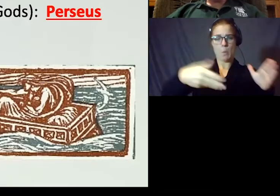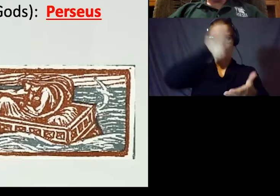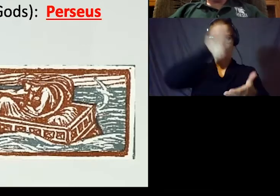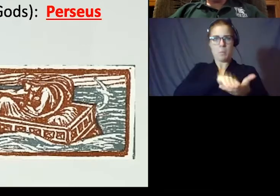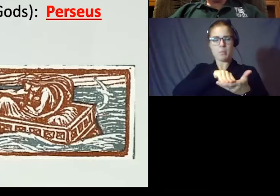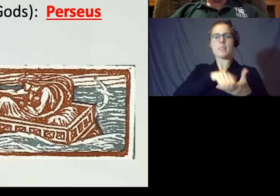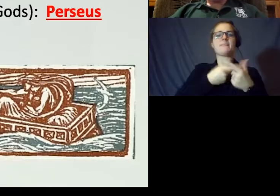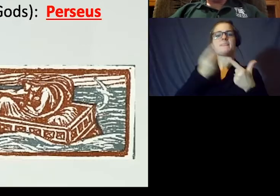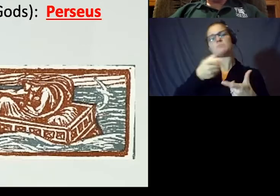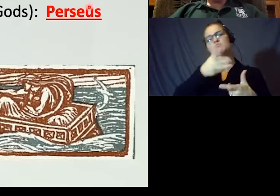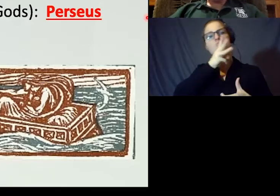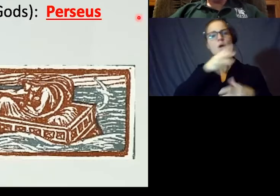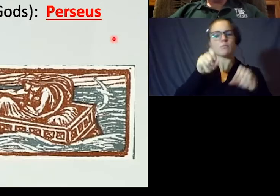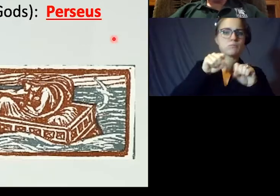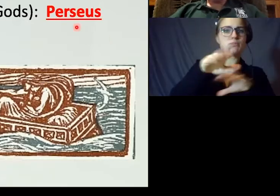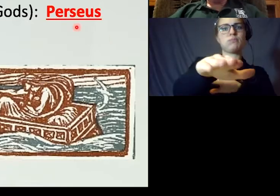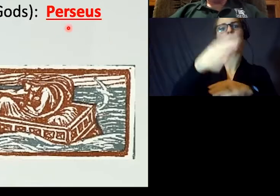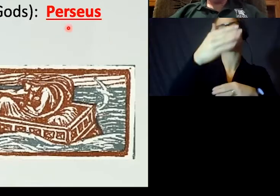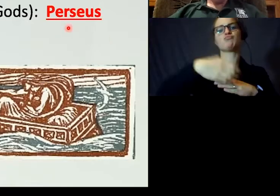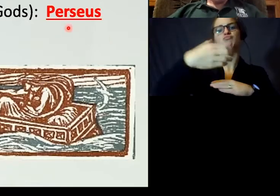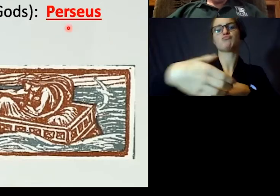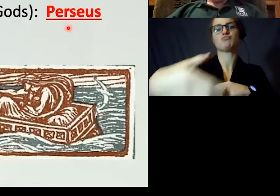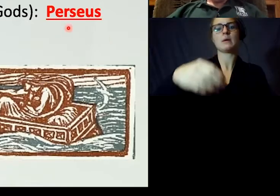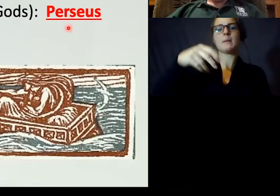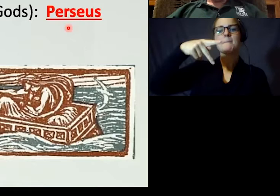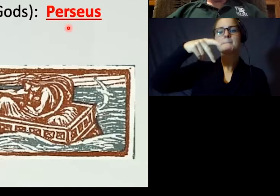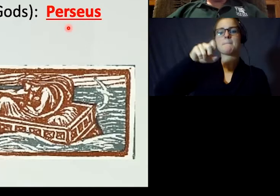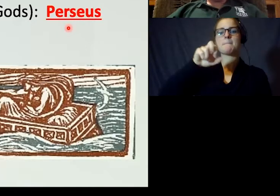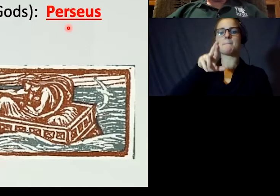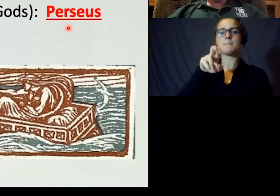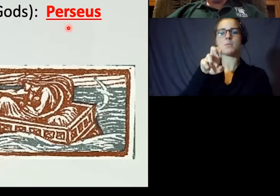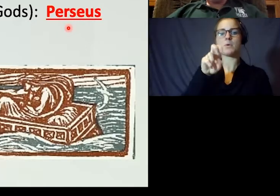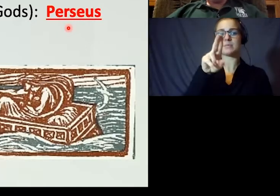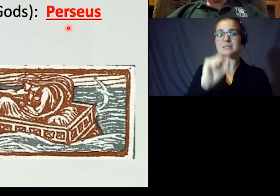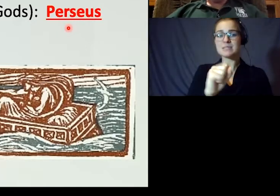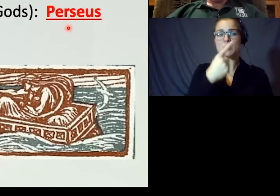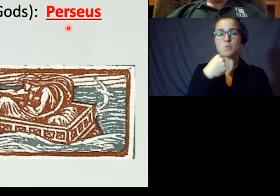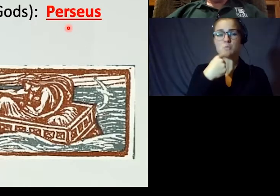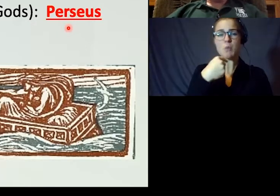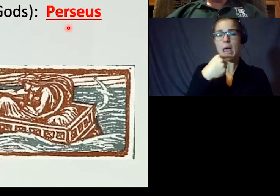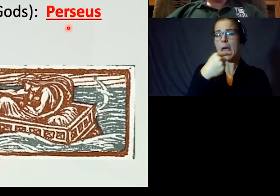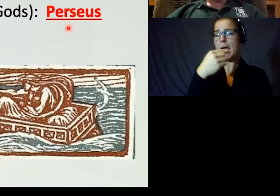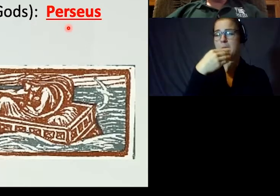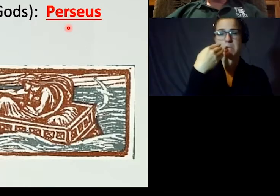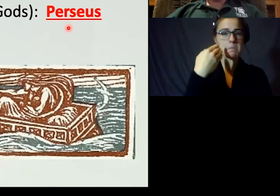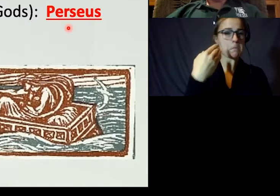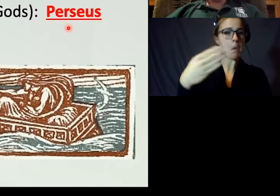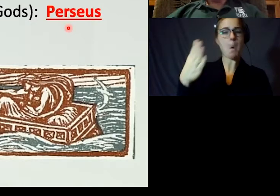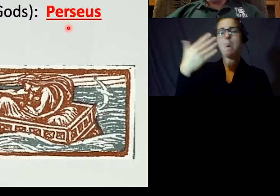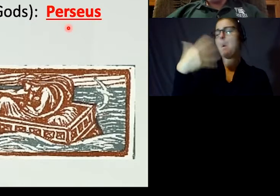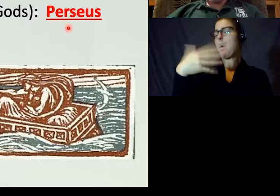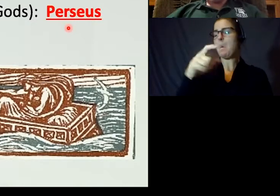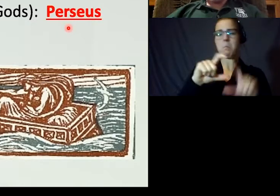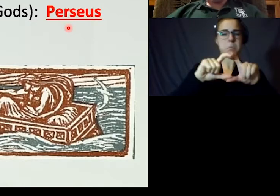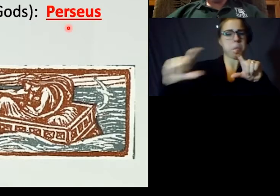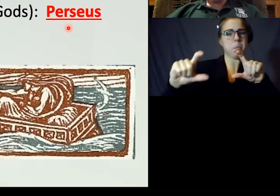Now, Perseus is in red, bold. Whenever you see something red and bold, it's been placed in the